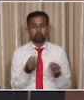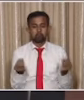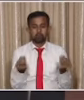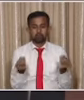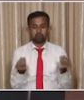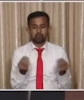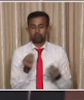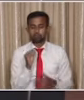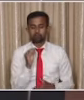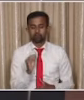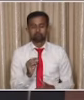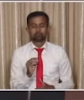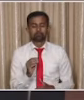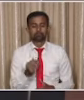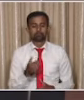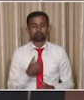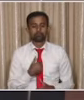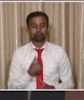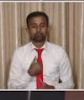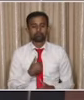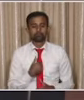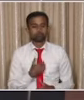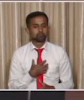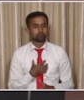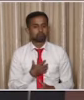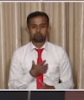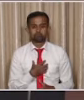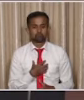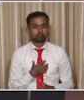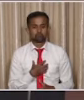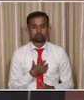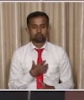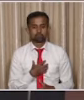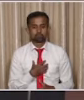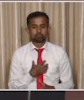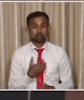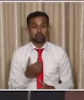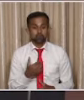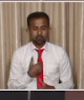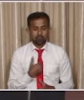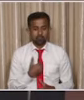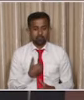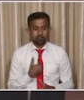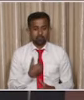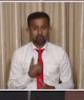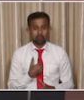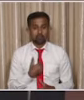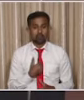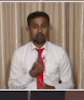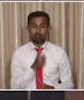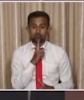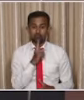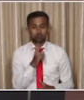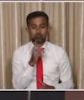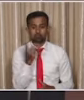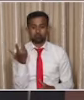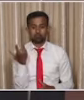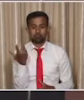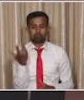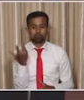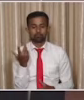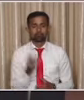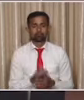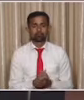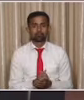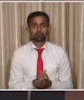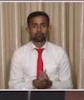we are in a very bad situation. We can't speak our mind out because we want help from the IMF. We want help